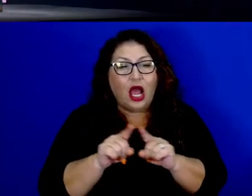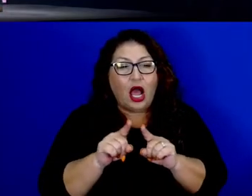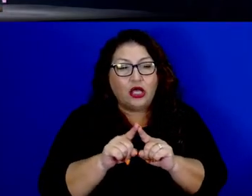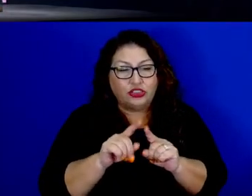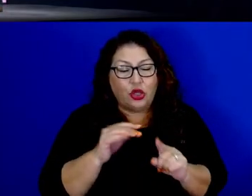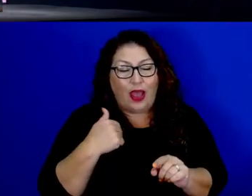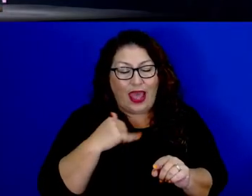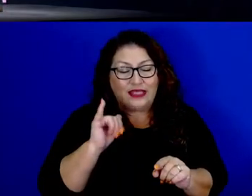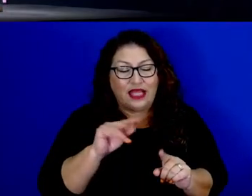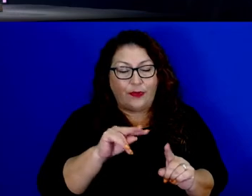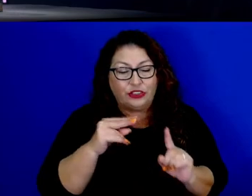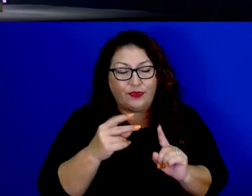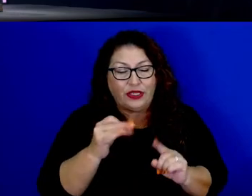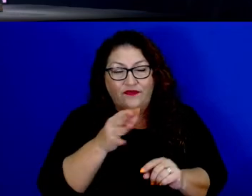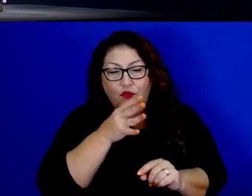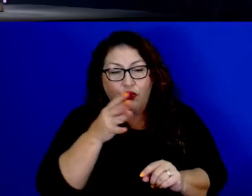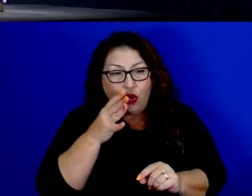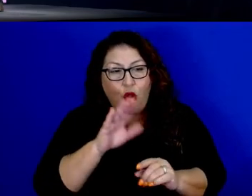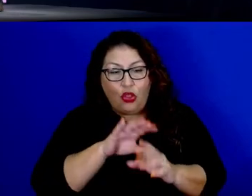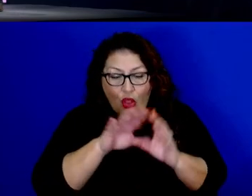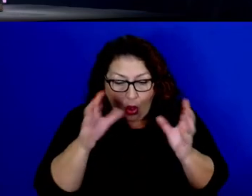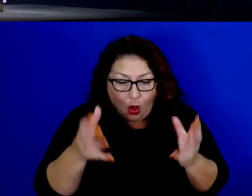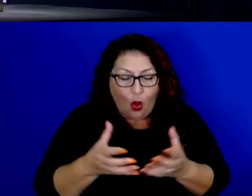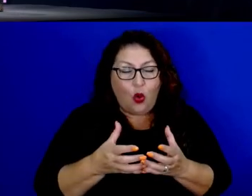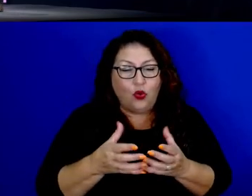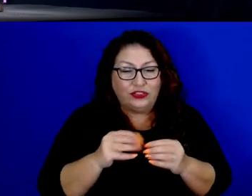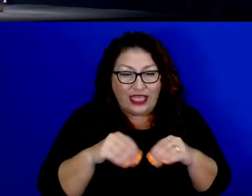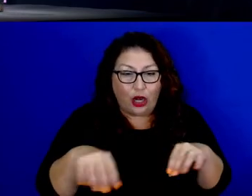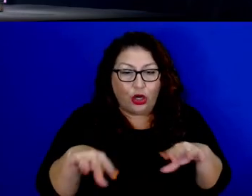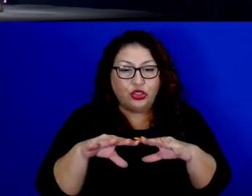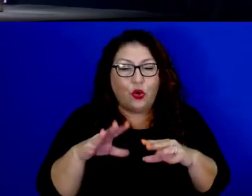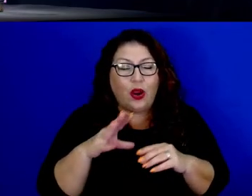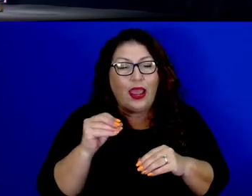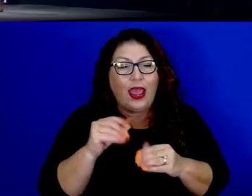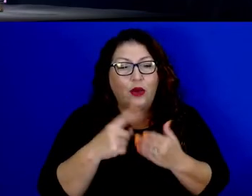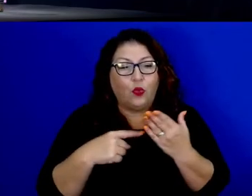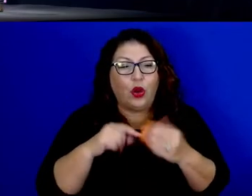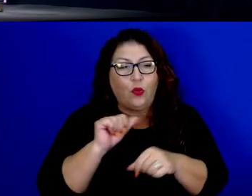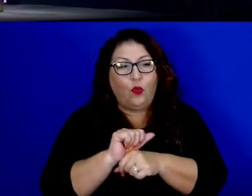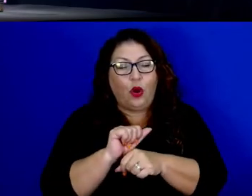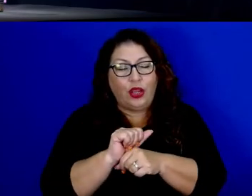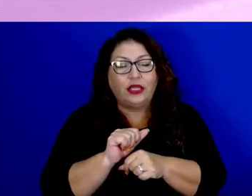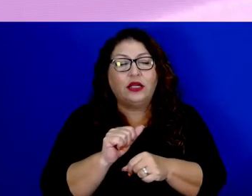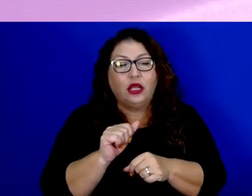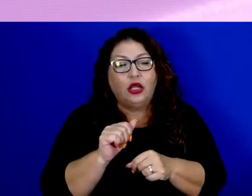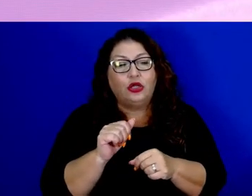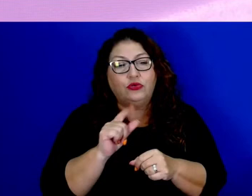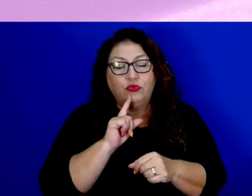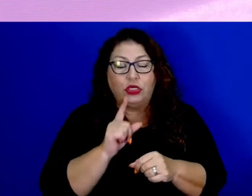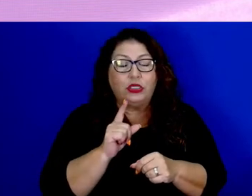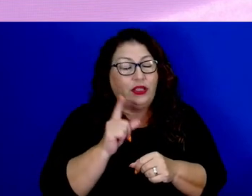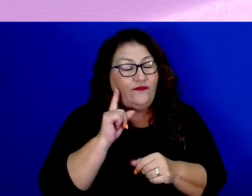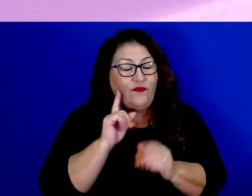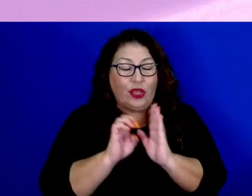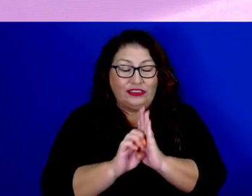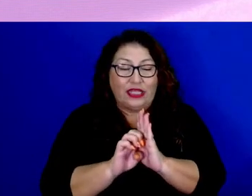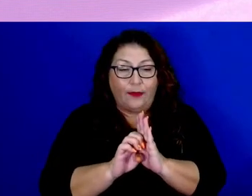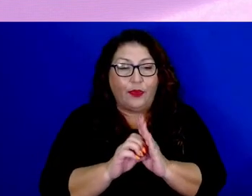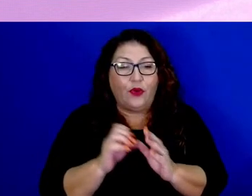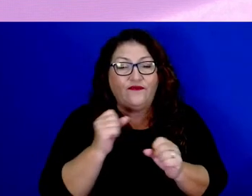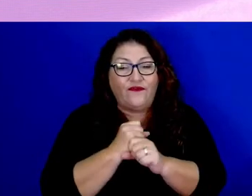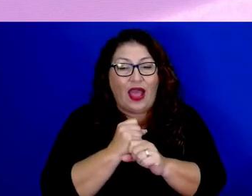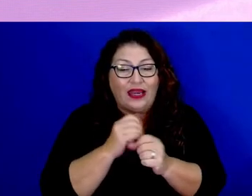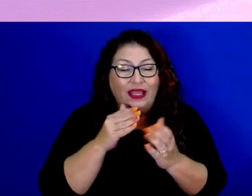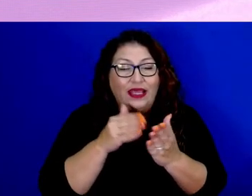the whole territory. And we are working strongly, for example, fighting against